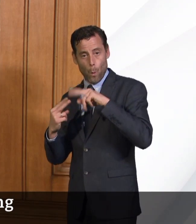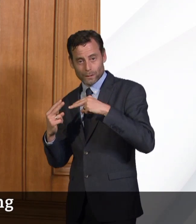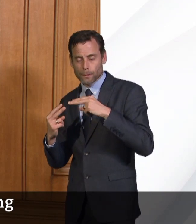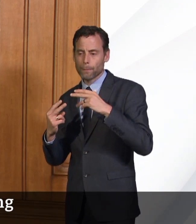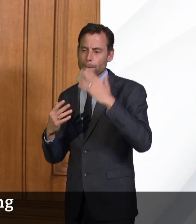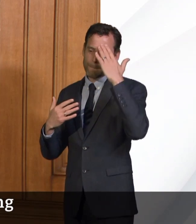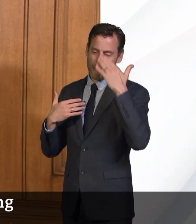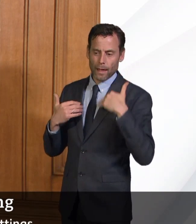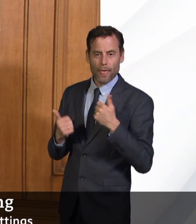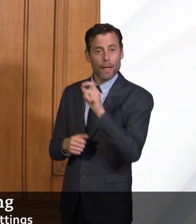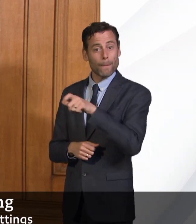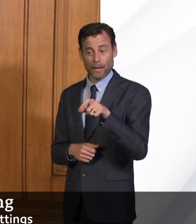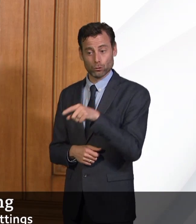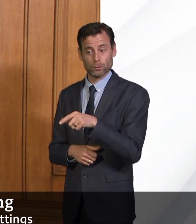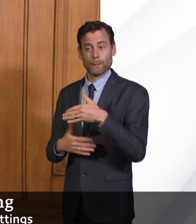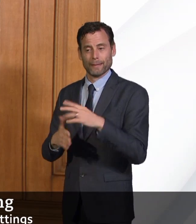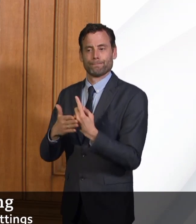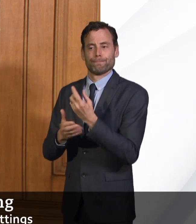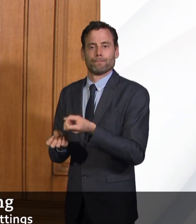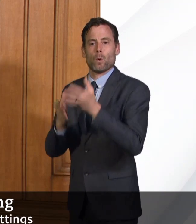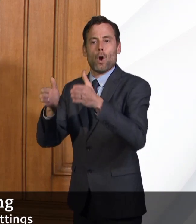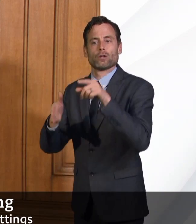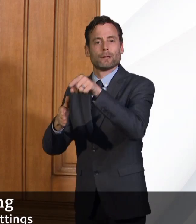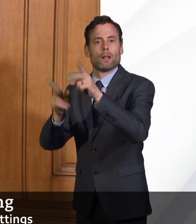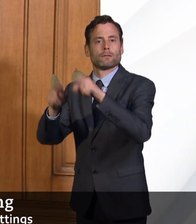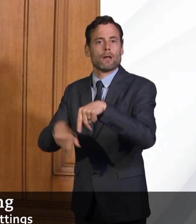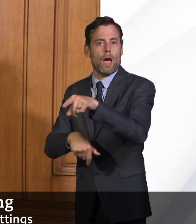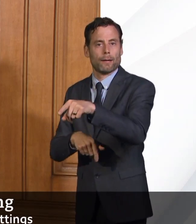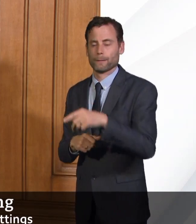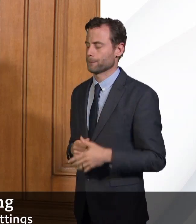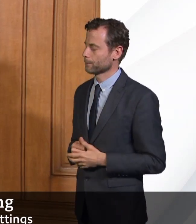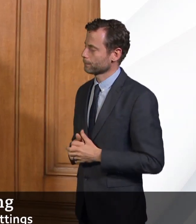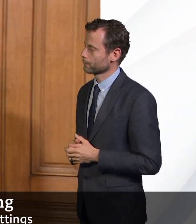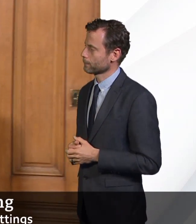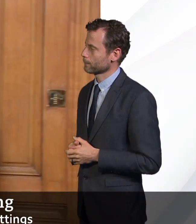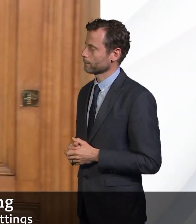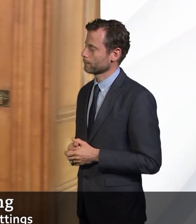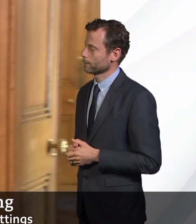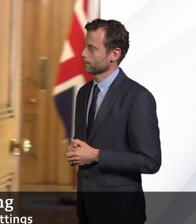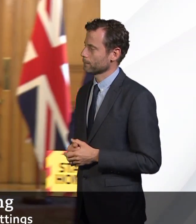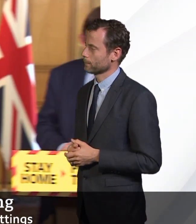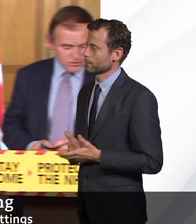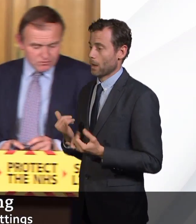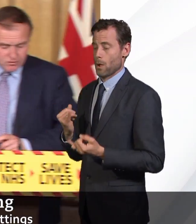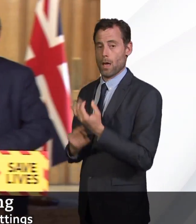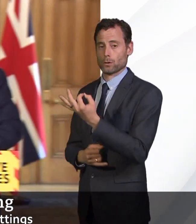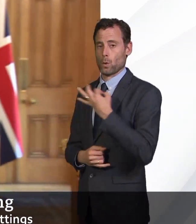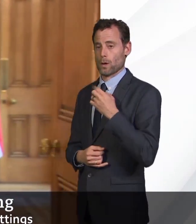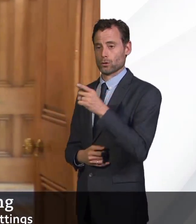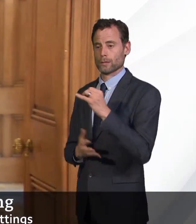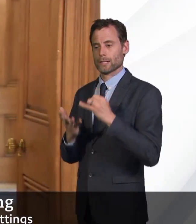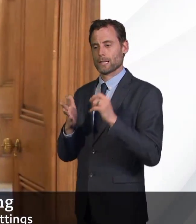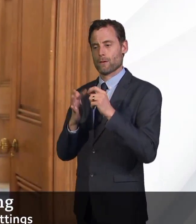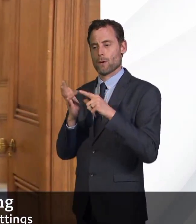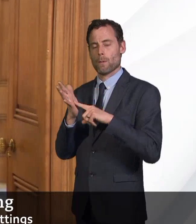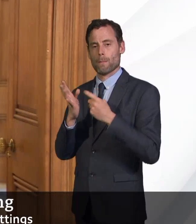who have died in acute hospitals, and we'll do that on an ongoing basis. Thank you very much, Sean. And then finally, we have Stephen Pollard from